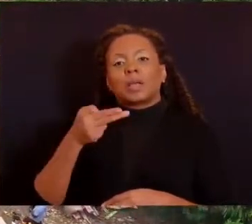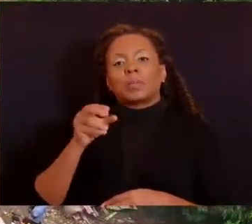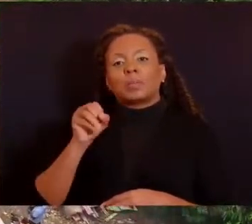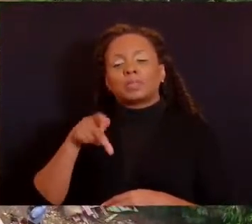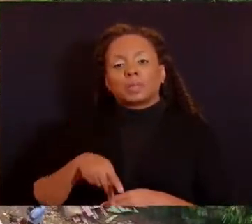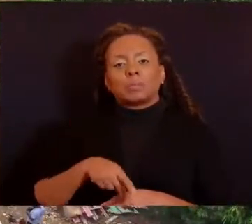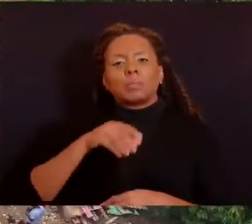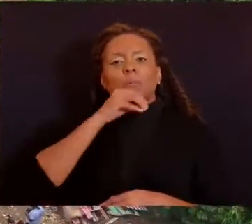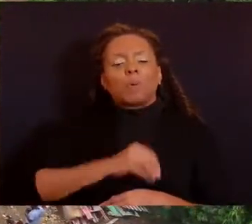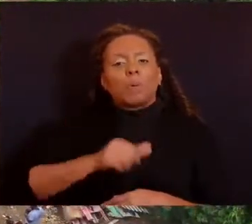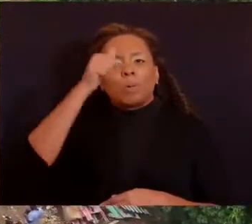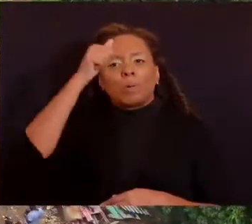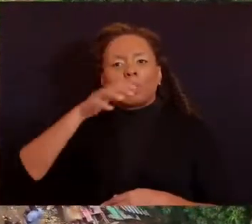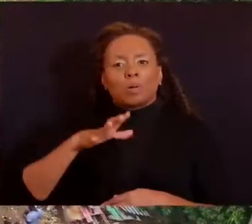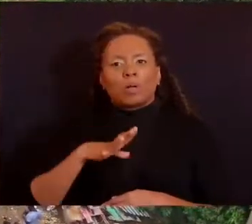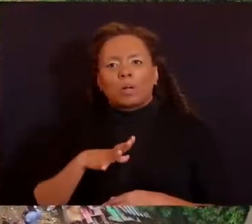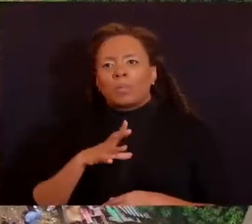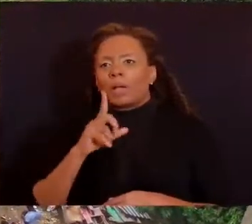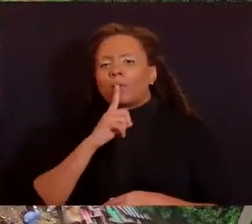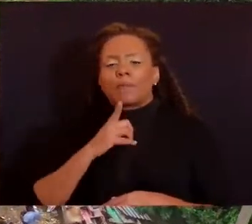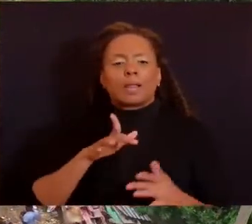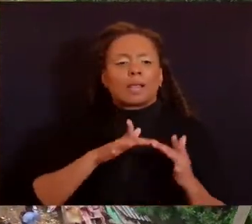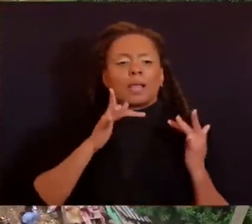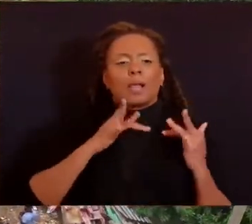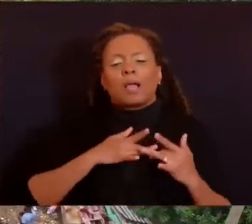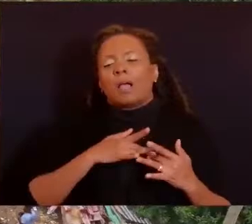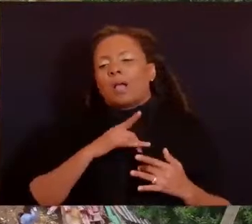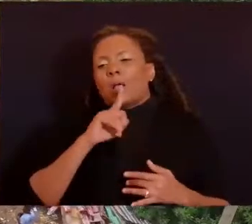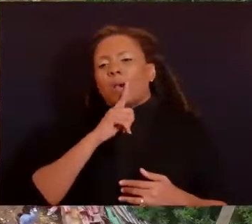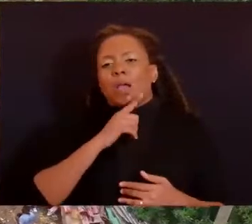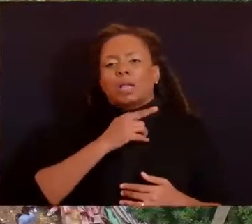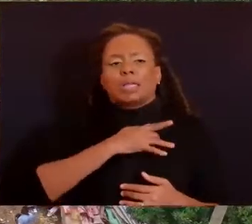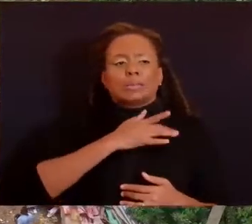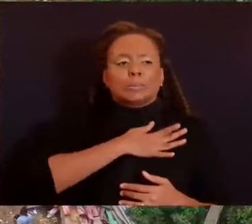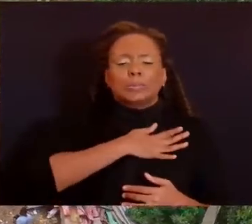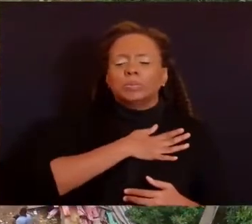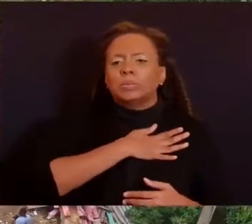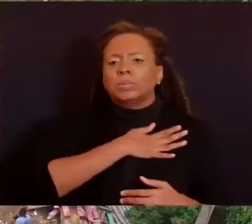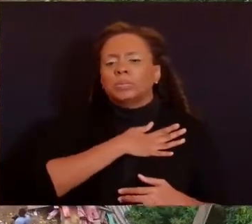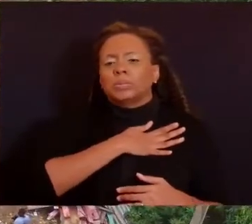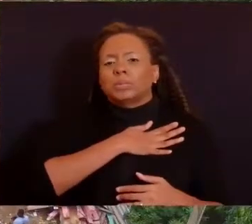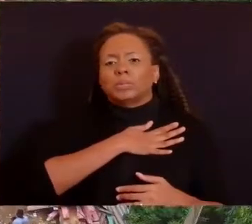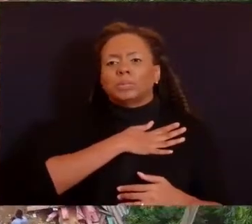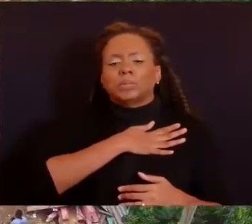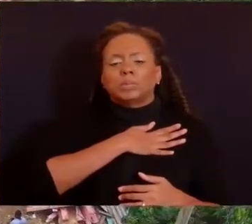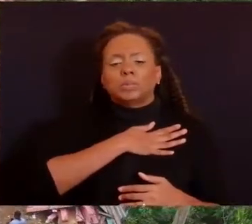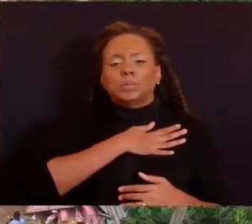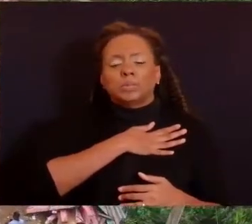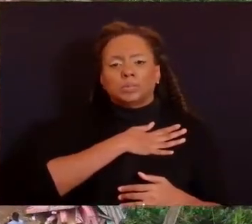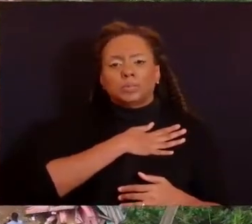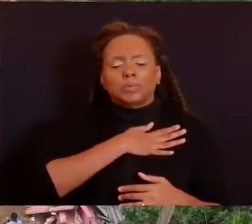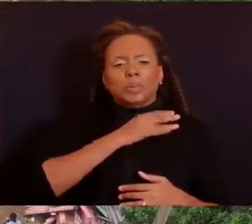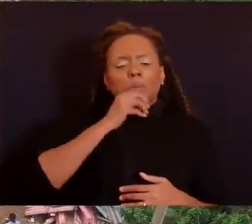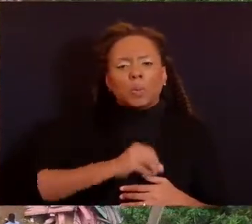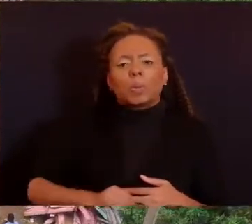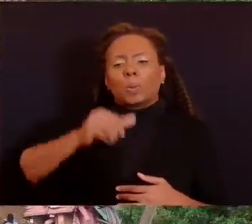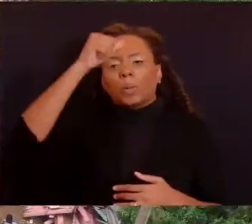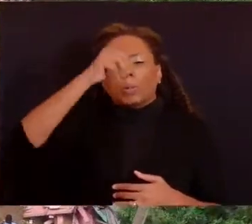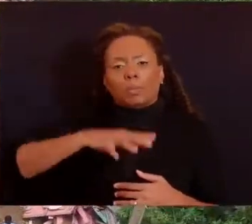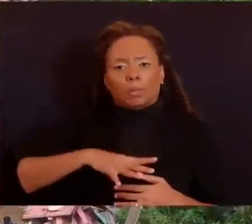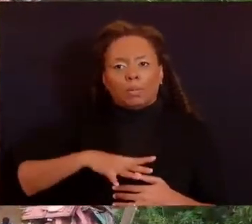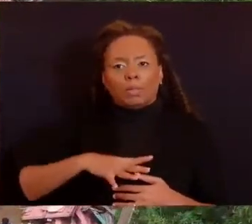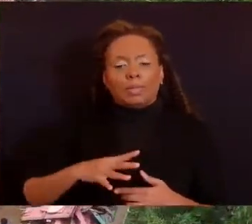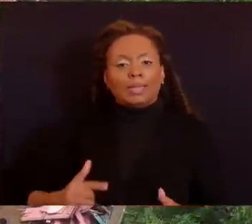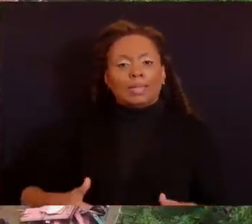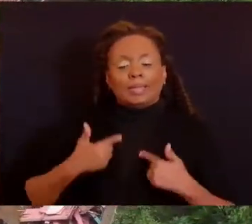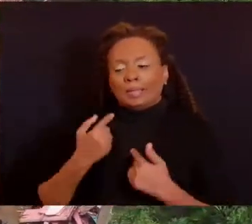elderly gentleman, although he's very sprightly, I must tell you, and move very sprightly, but a senior citizen who